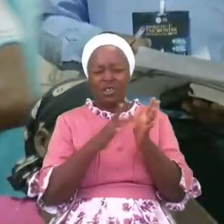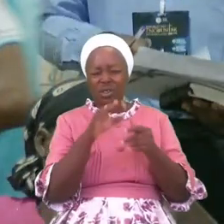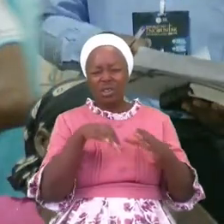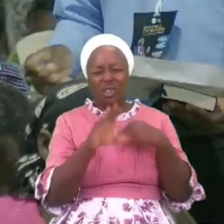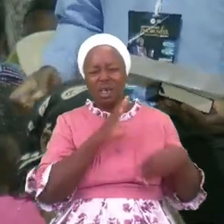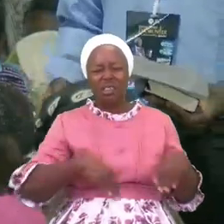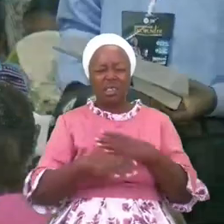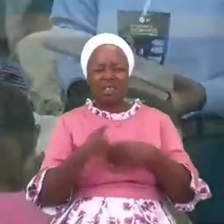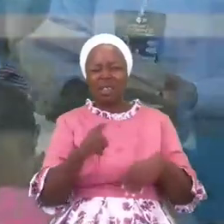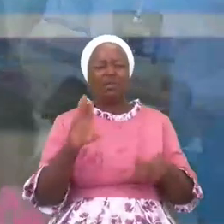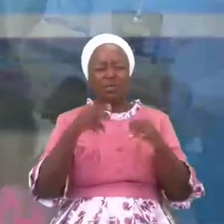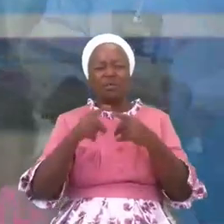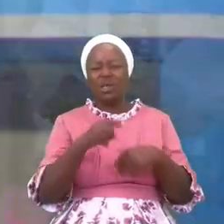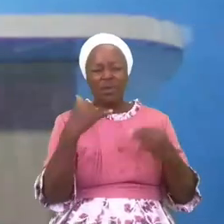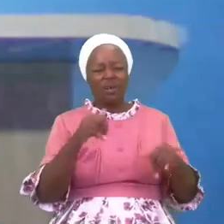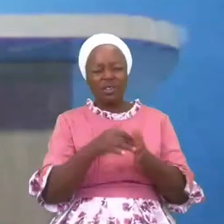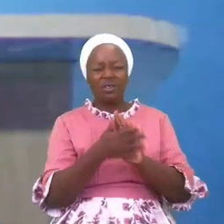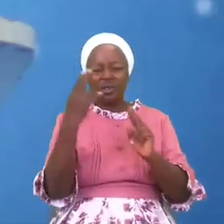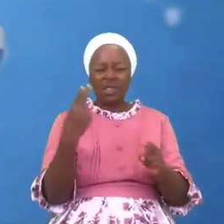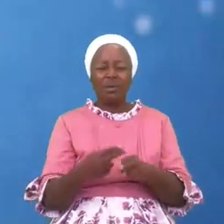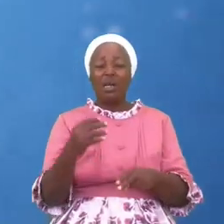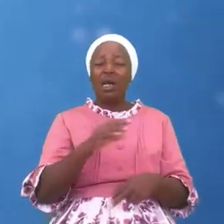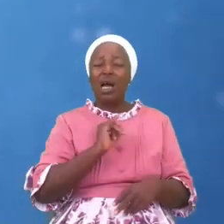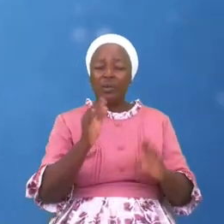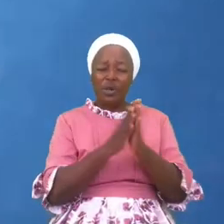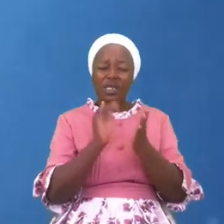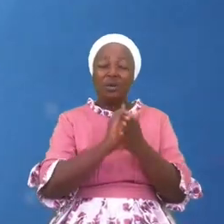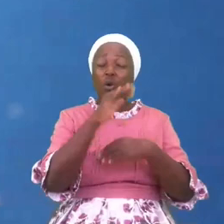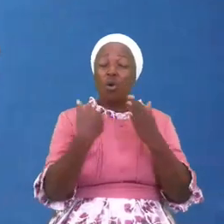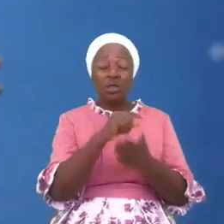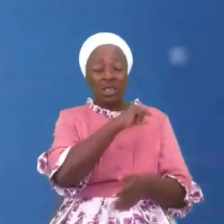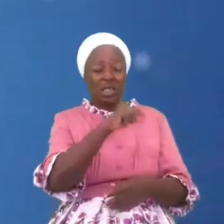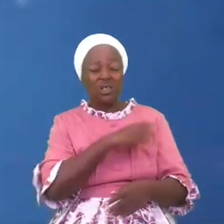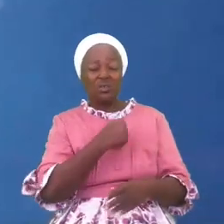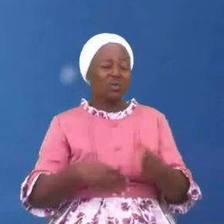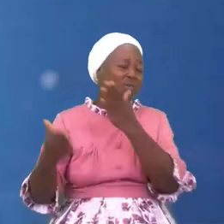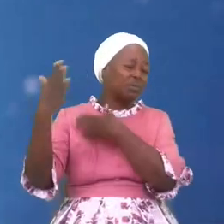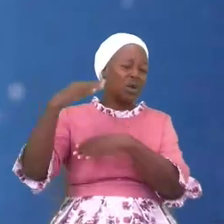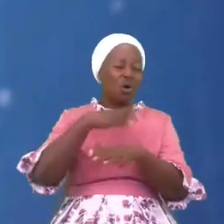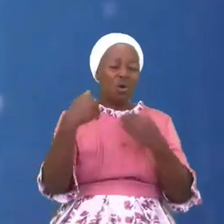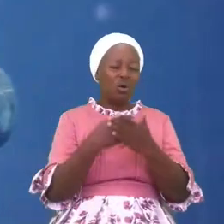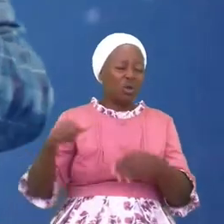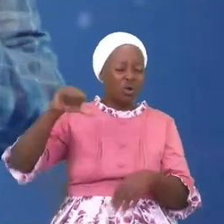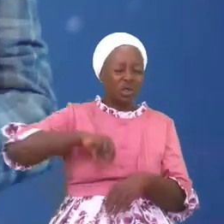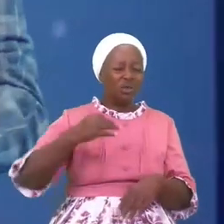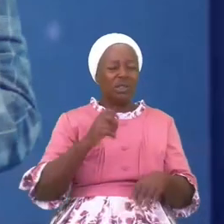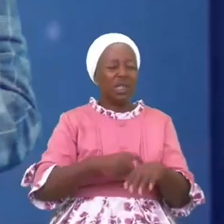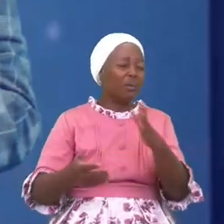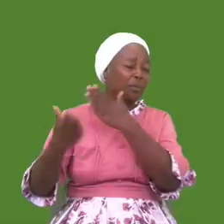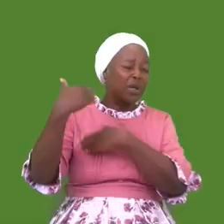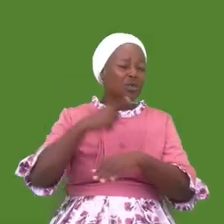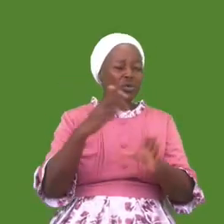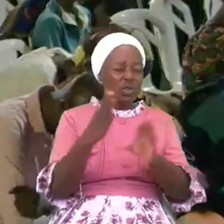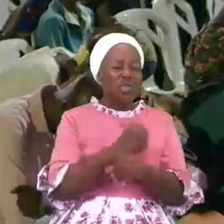all the guilt of the past, all the condemnation of the past, you take away from their lives right